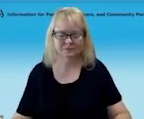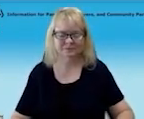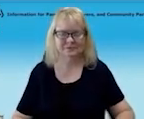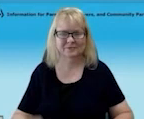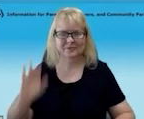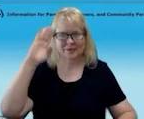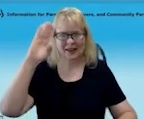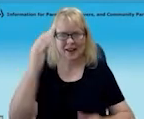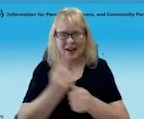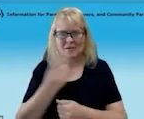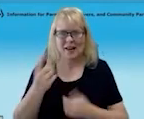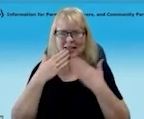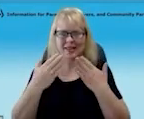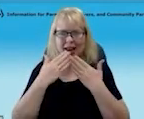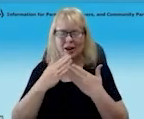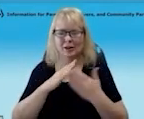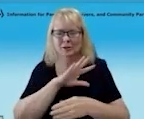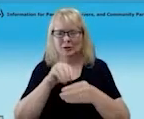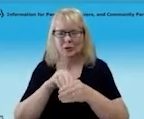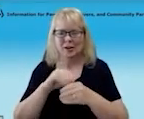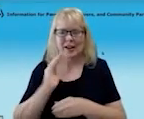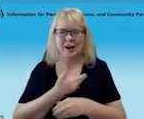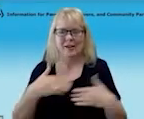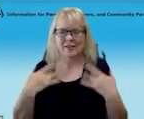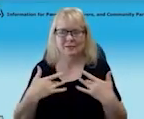recorded this video to share with you.